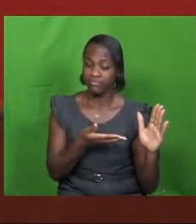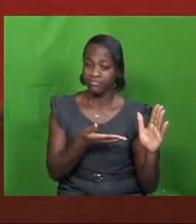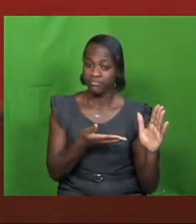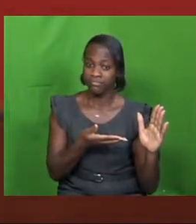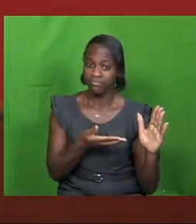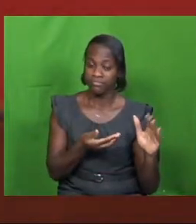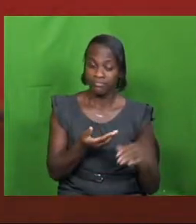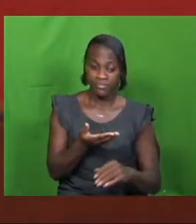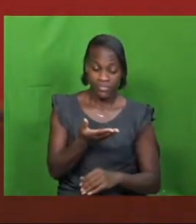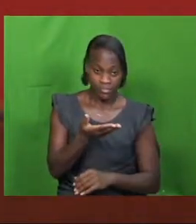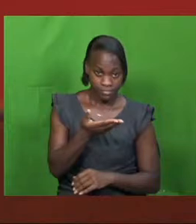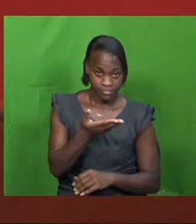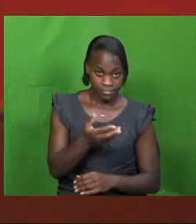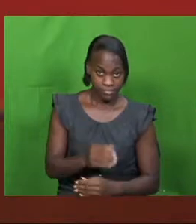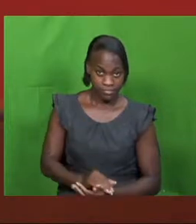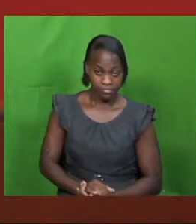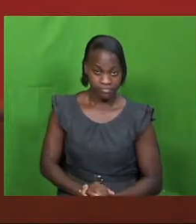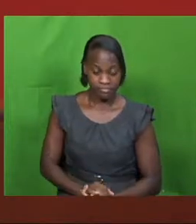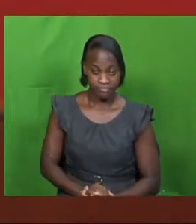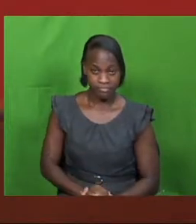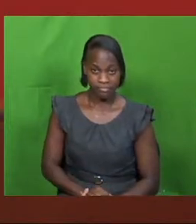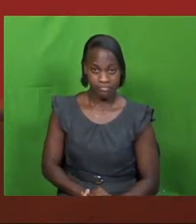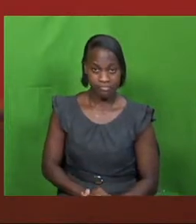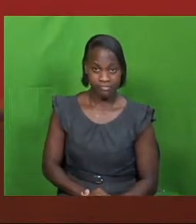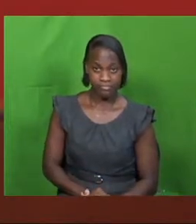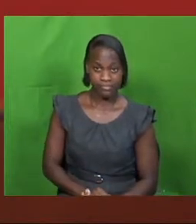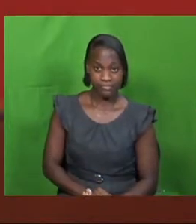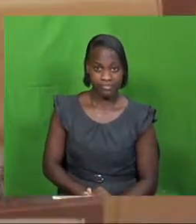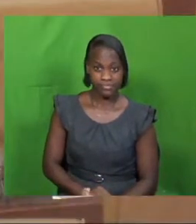Yes, Honorable Ablakwa.